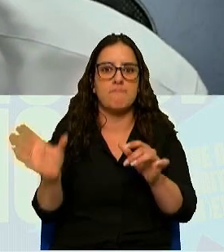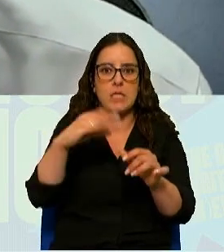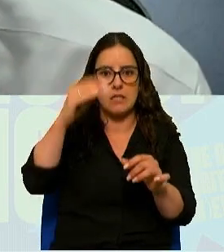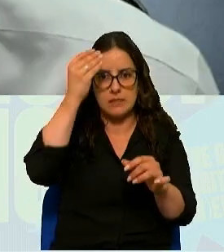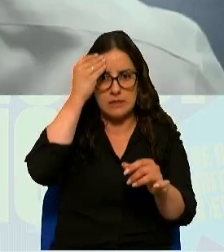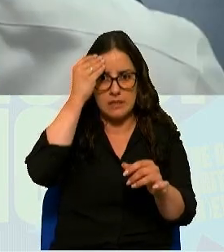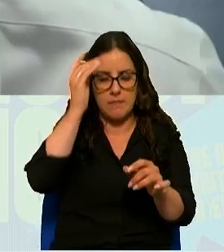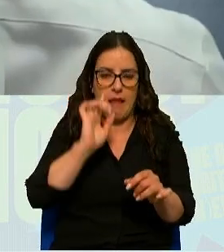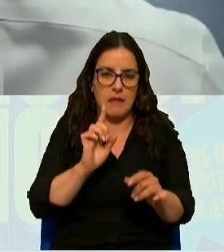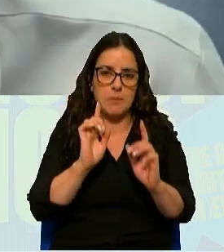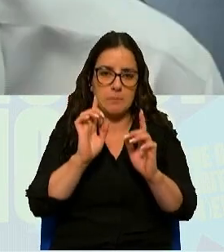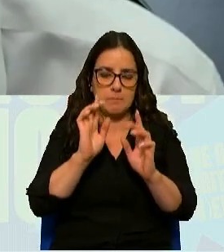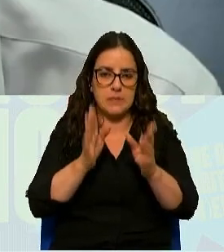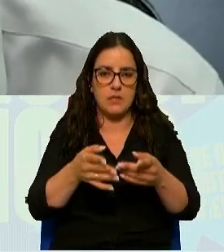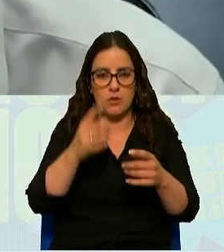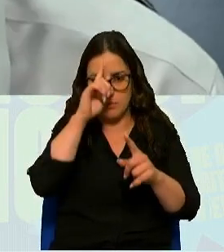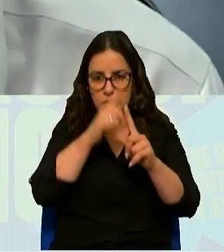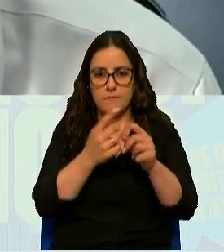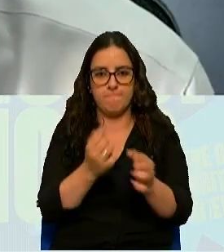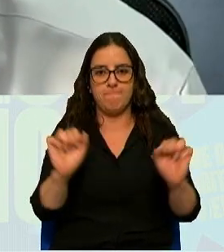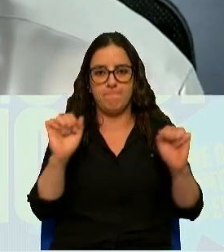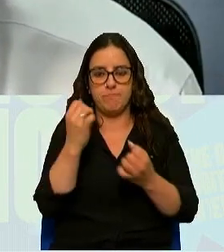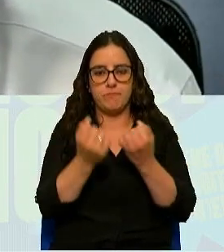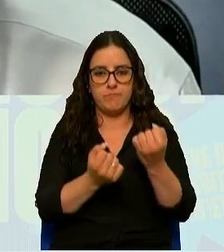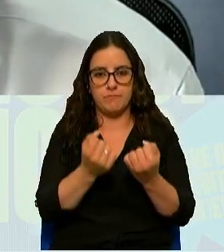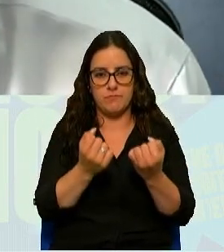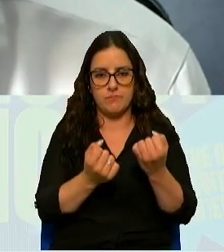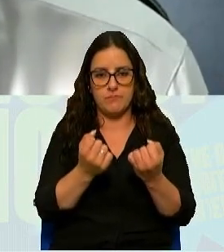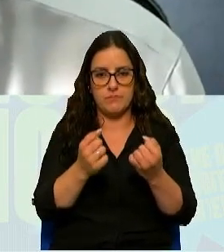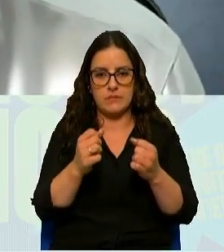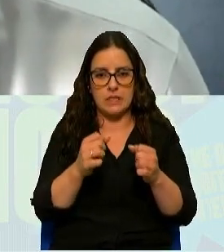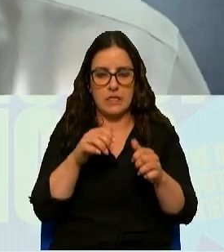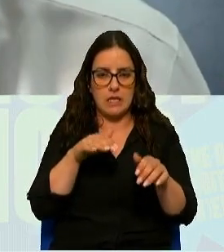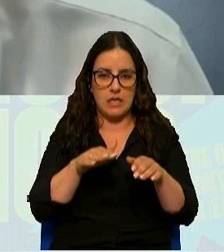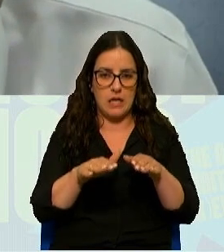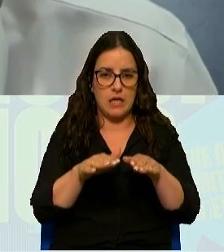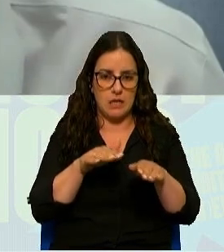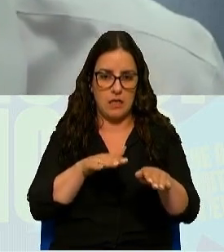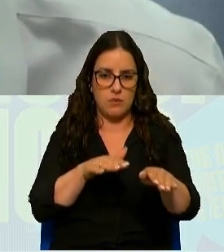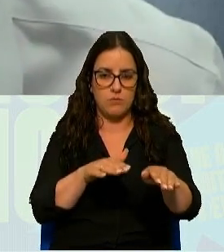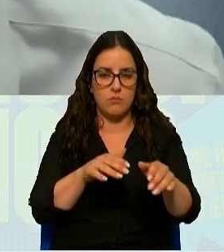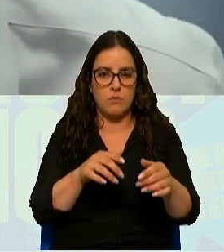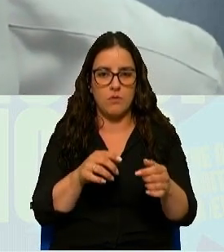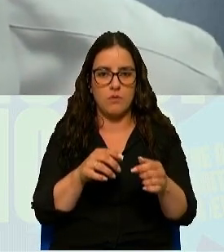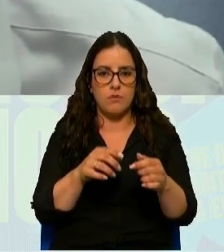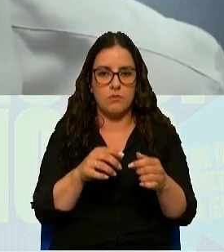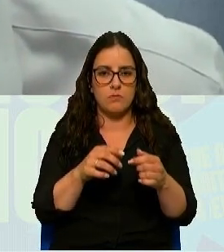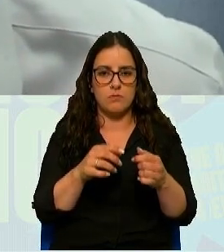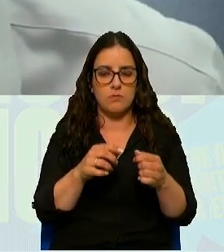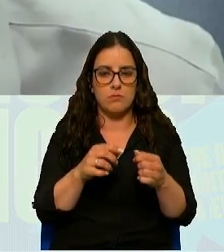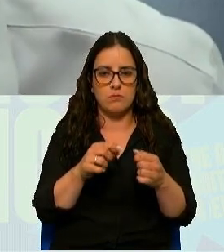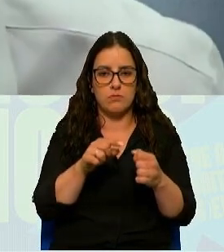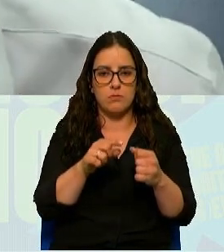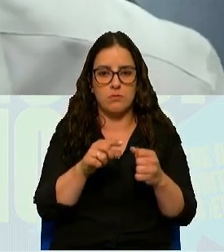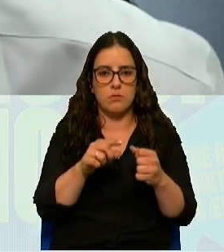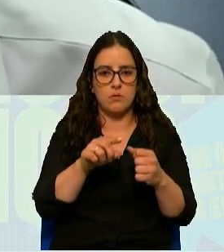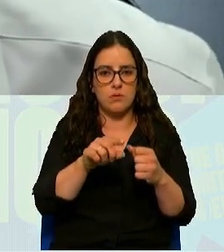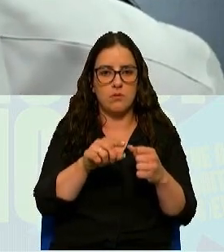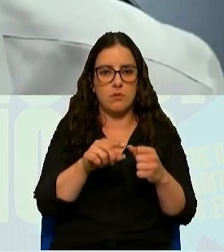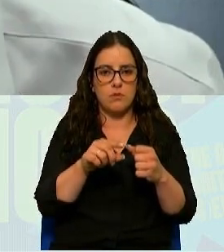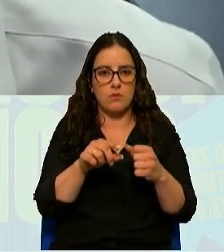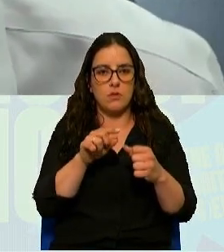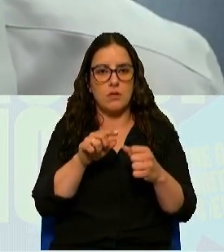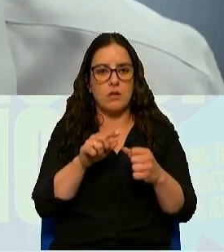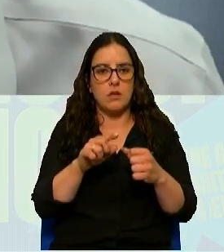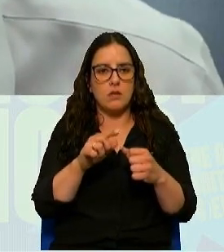vehicles. just as a few examples of what we mean by context here. So here's a few examples of cars